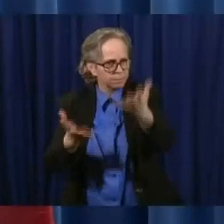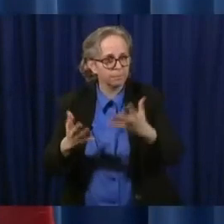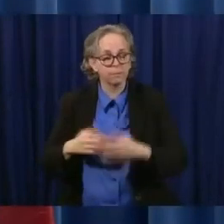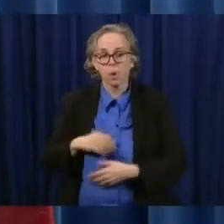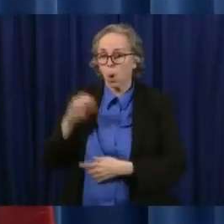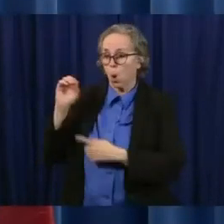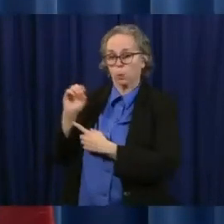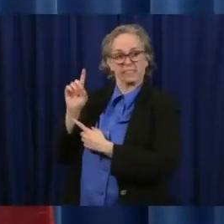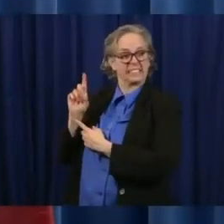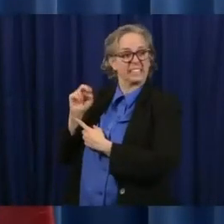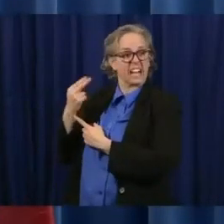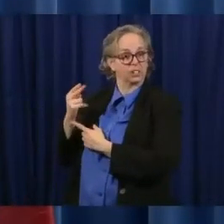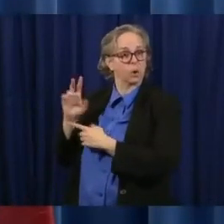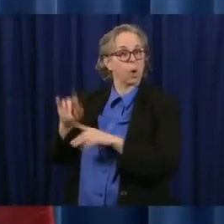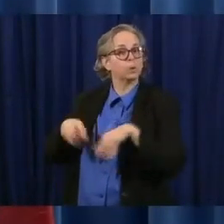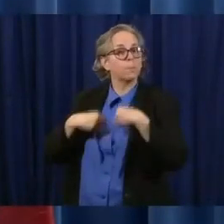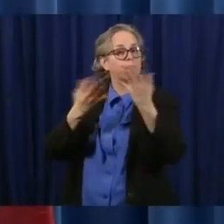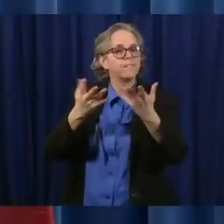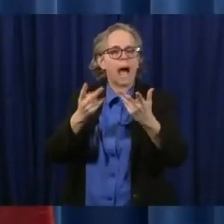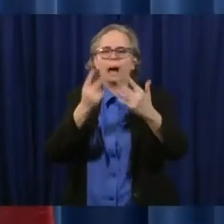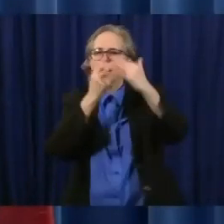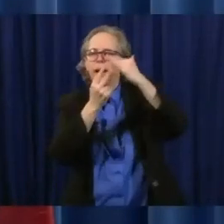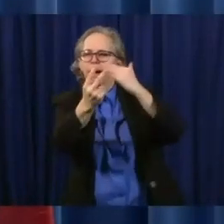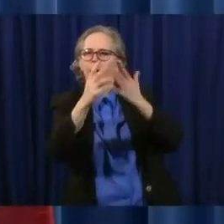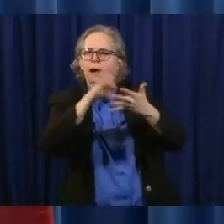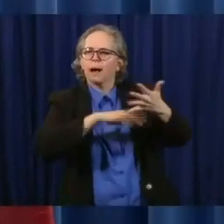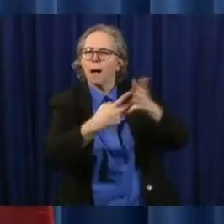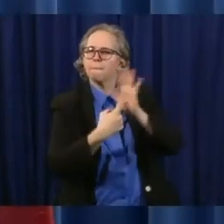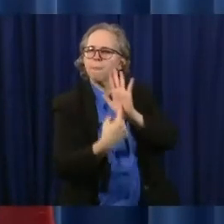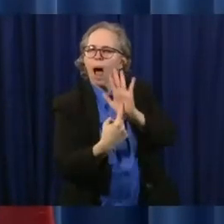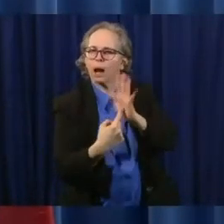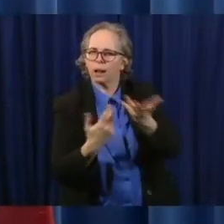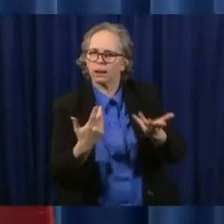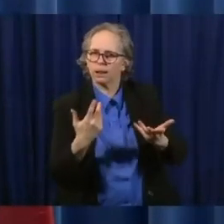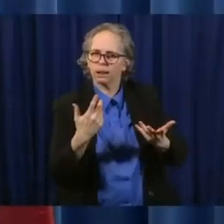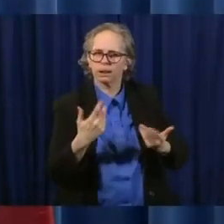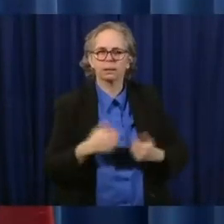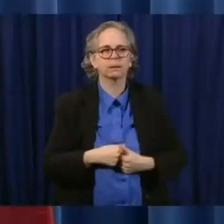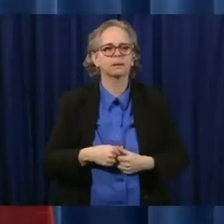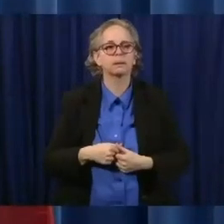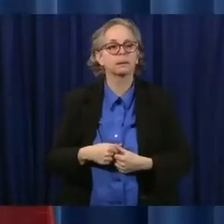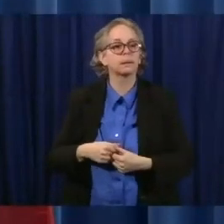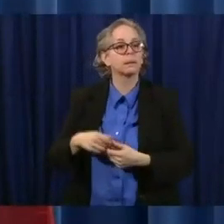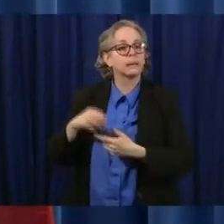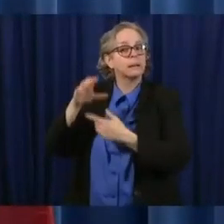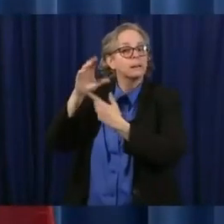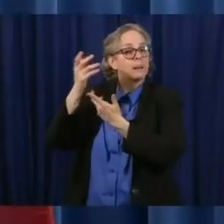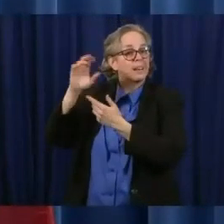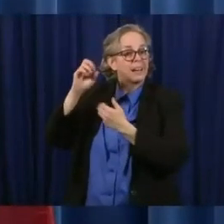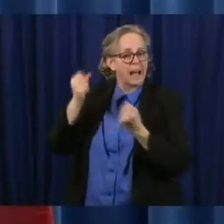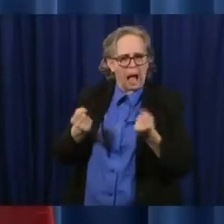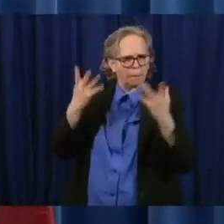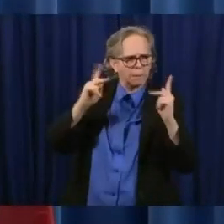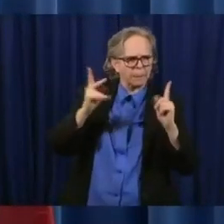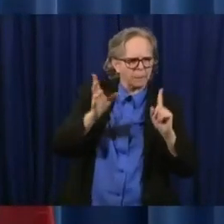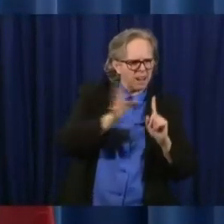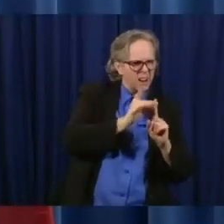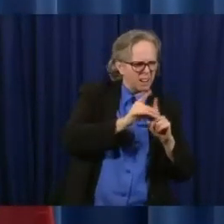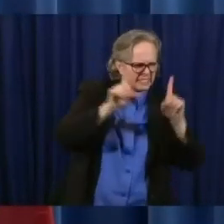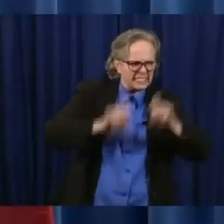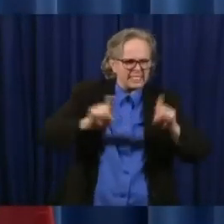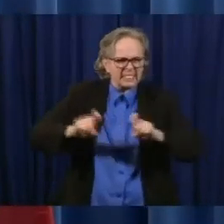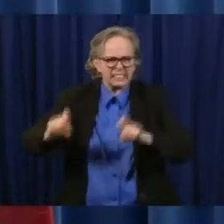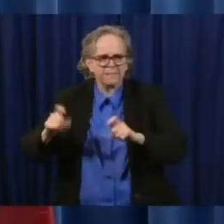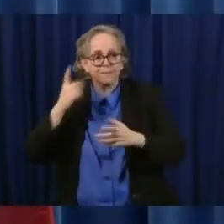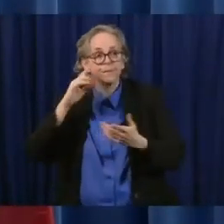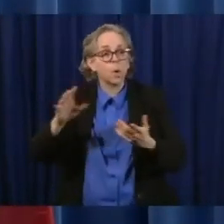forecast modeling of predicted cases, and ODH provides cases and tests completed for residents and staff of state-owned